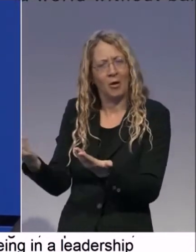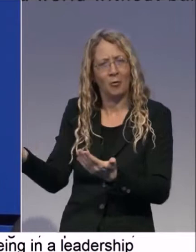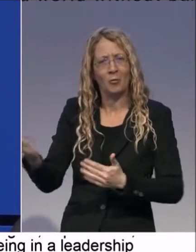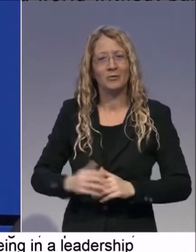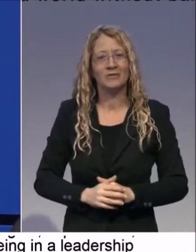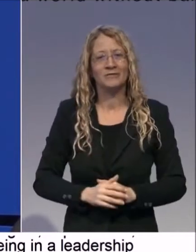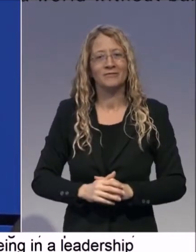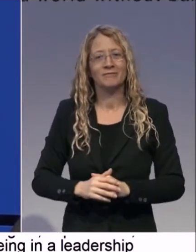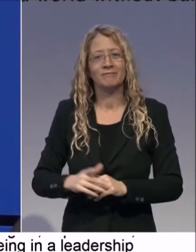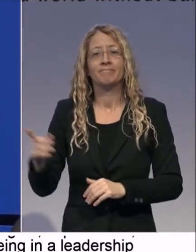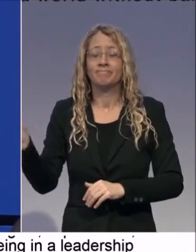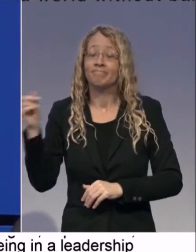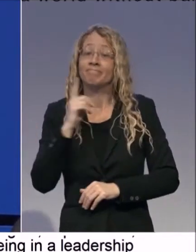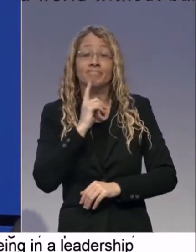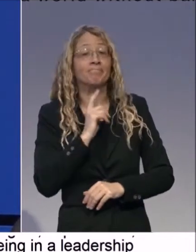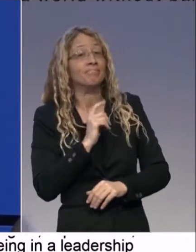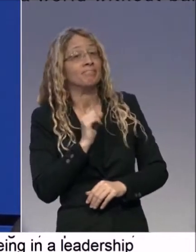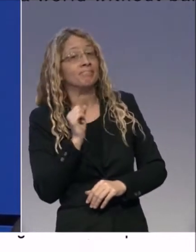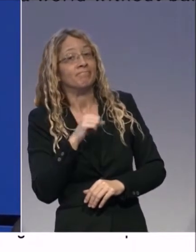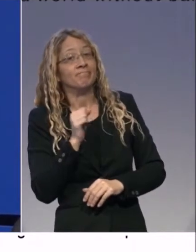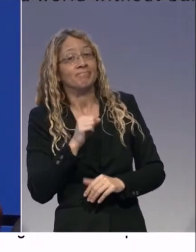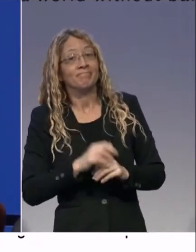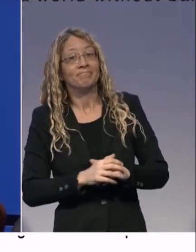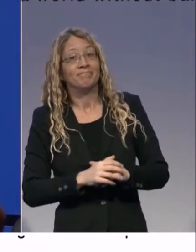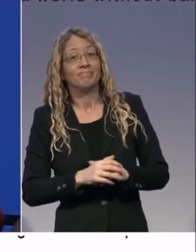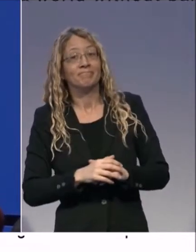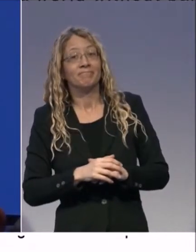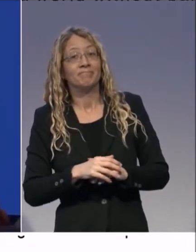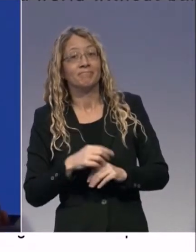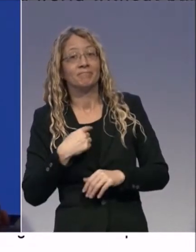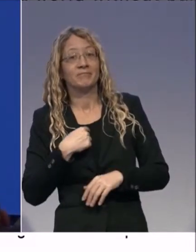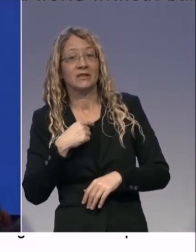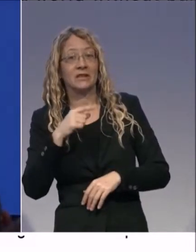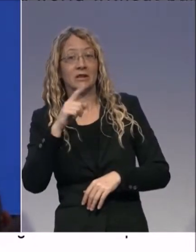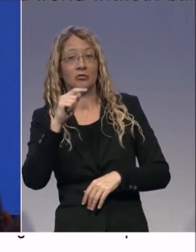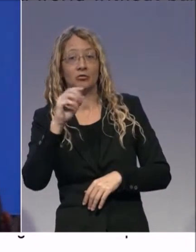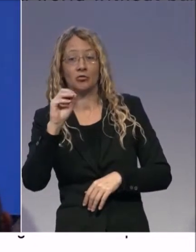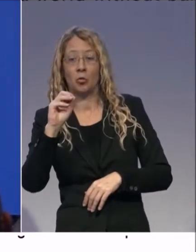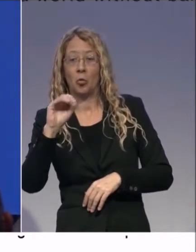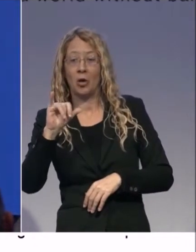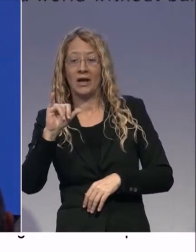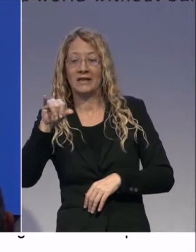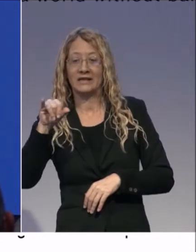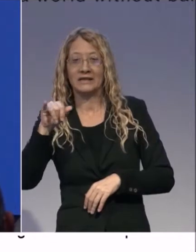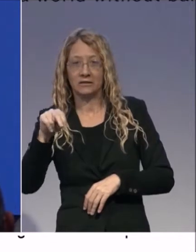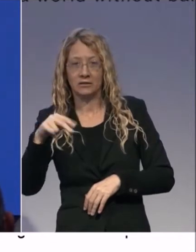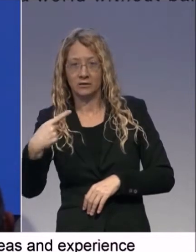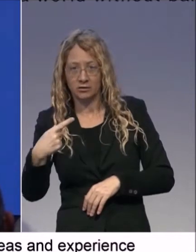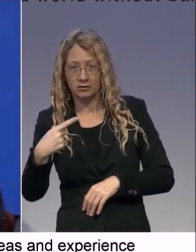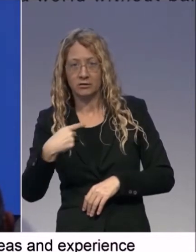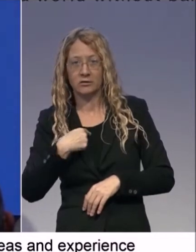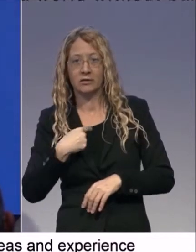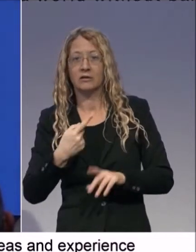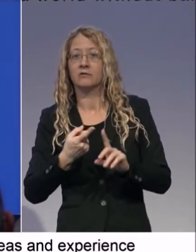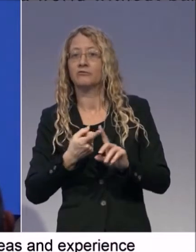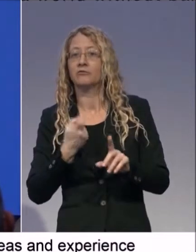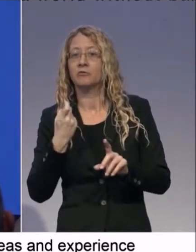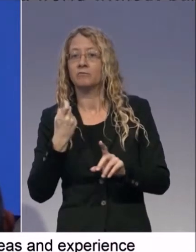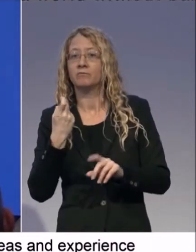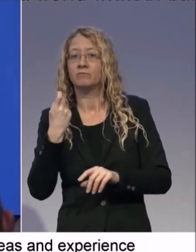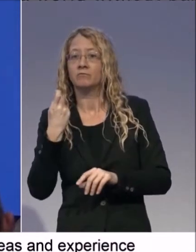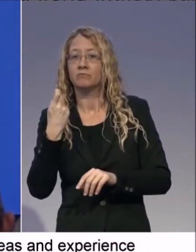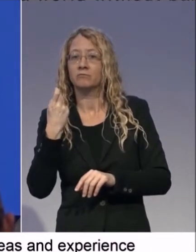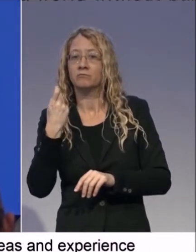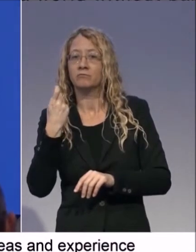Michael already said, I'm Toin Adoremi. I'm from Nigeria. I'm a disability inclusion consultant.